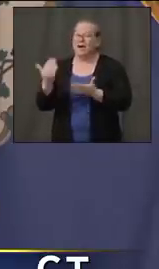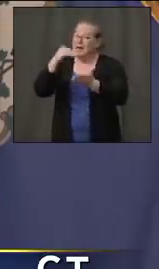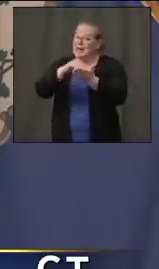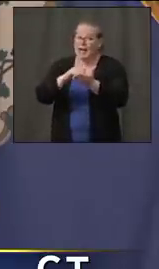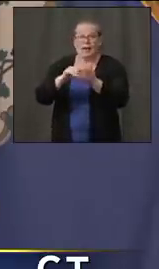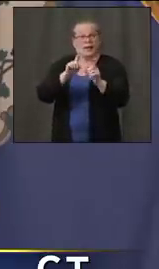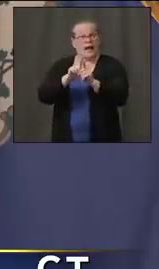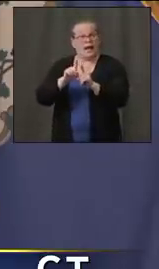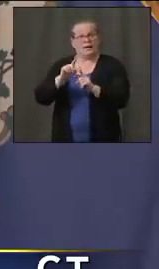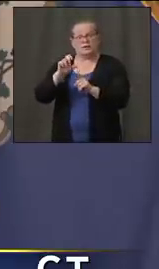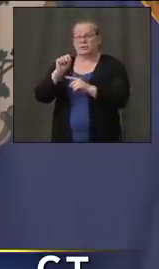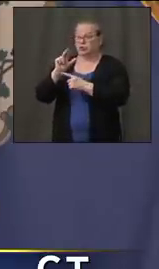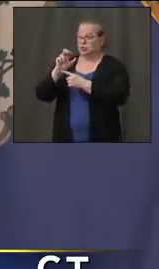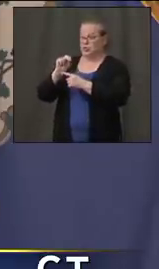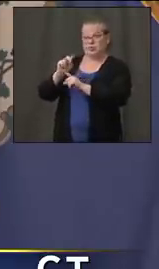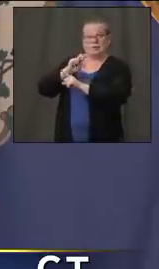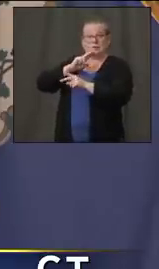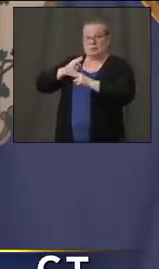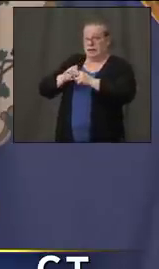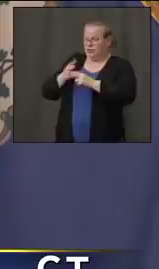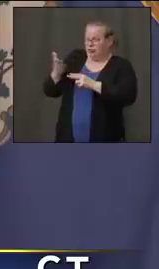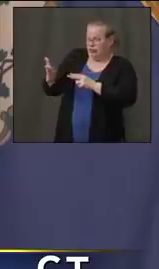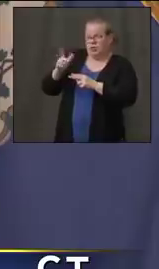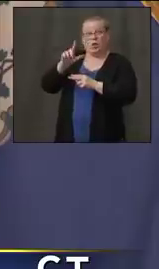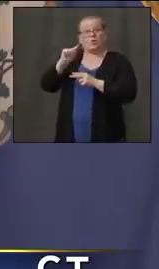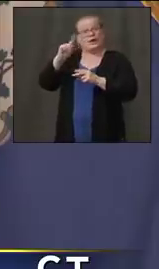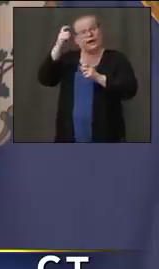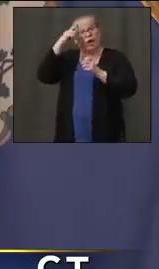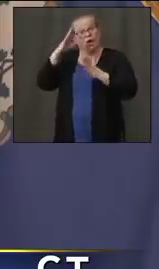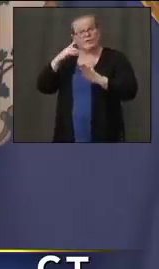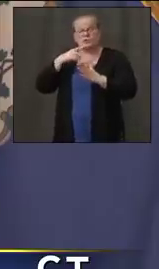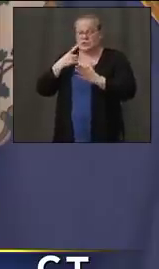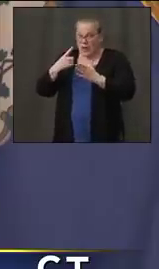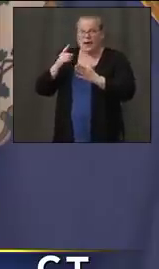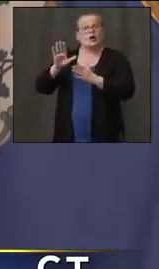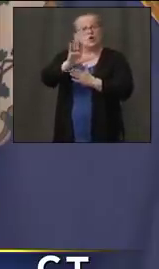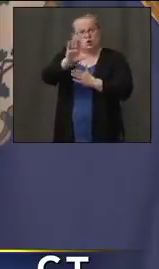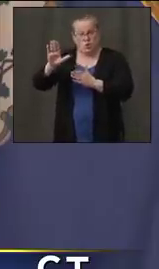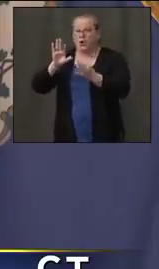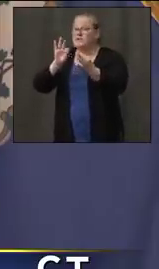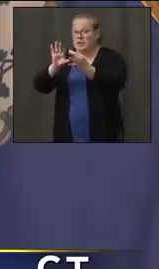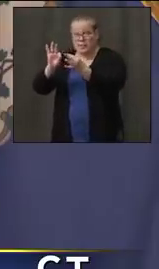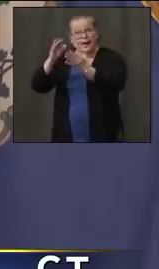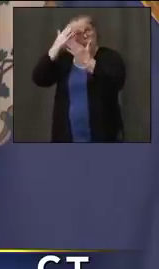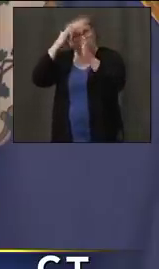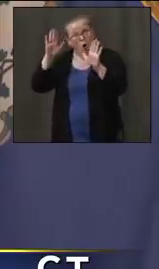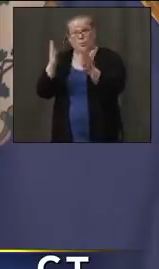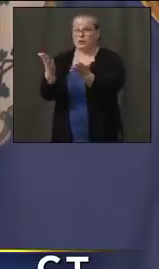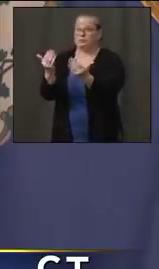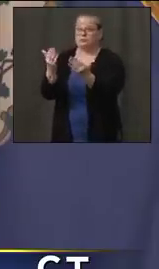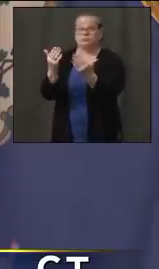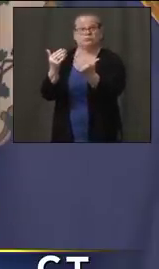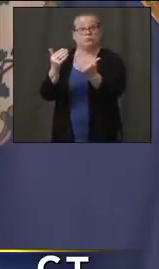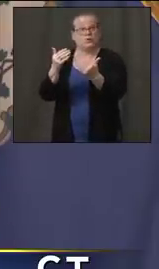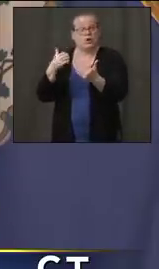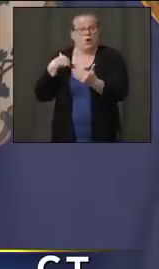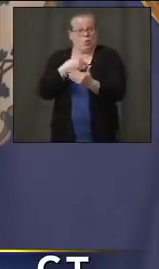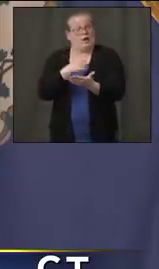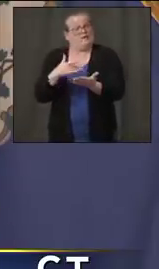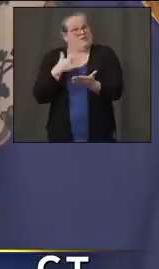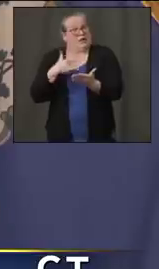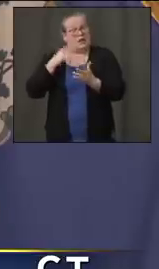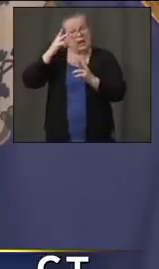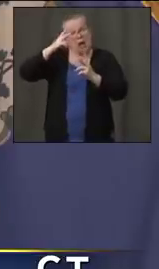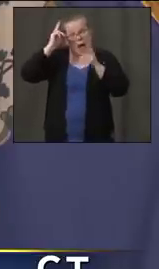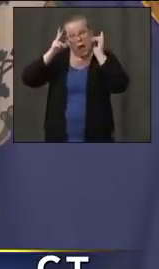Susan said, and figure out what the next best steps are. Right now, we think that the hair salons can open safely. We work closely